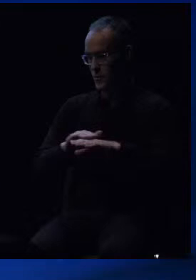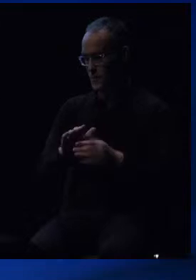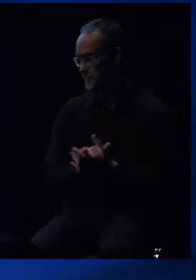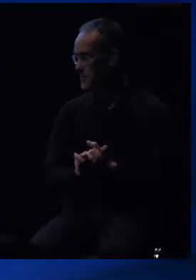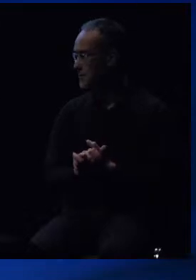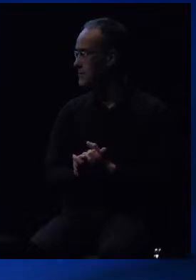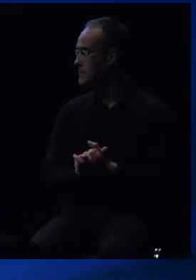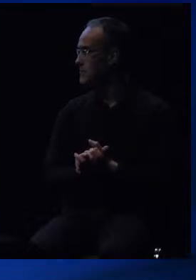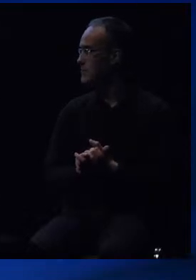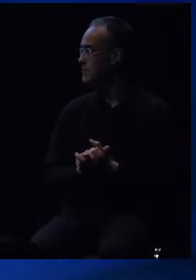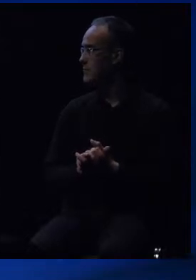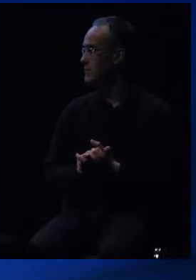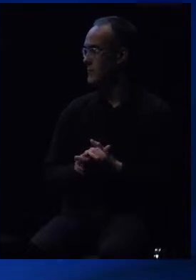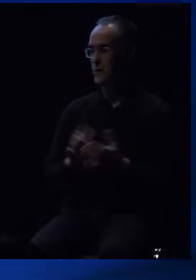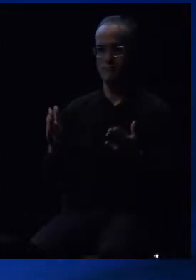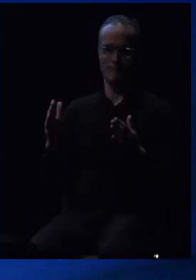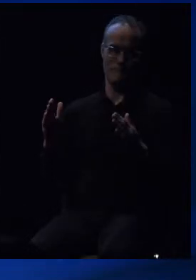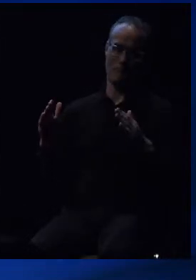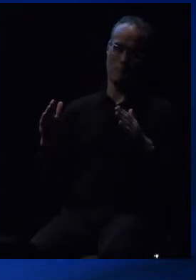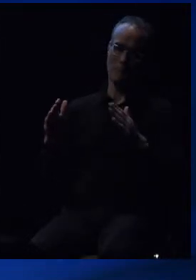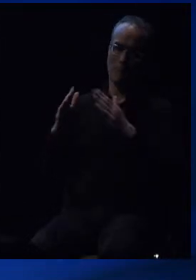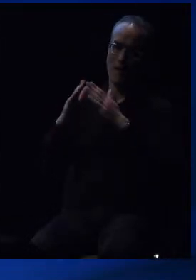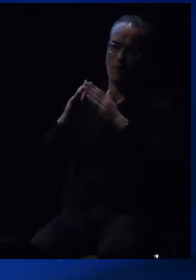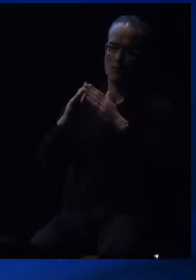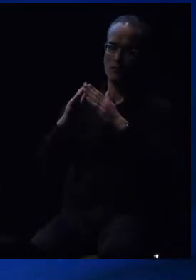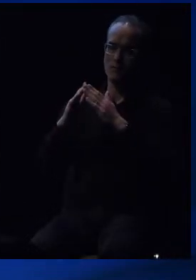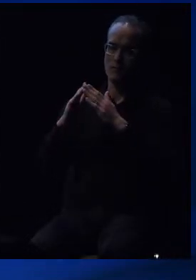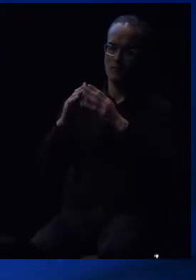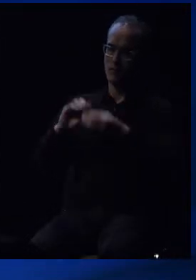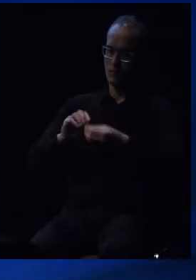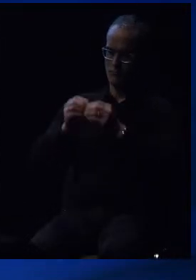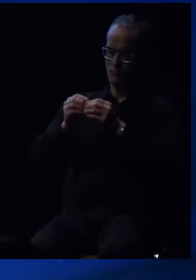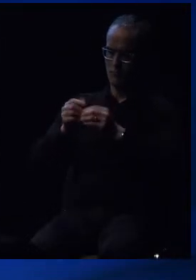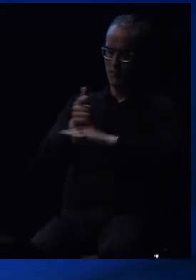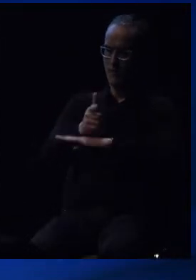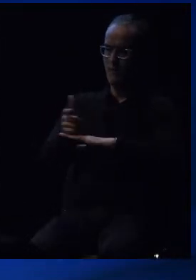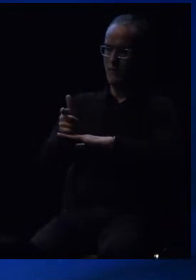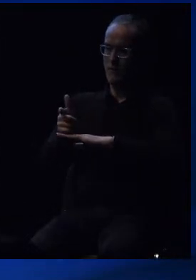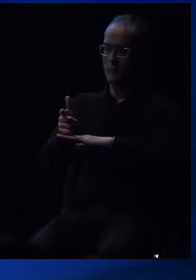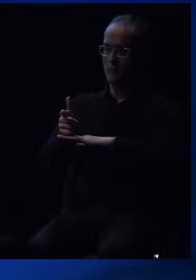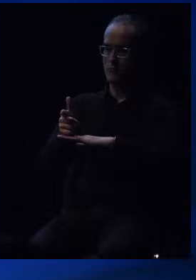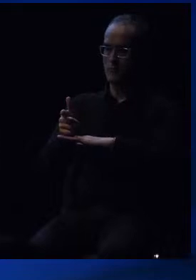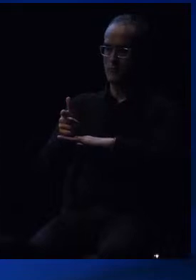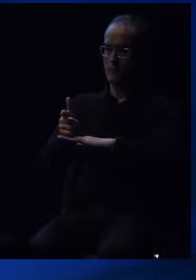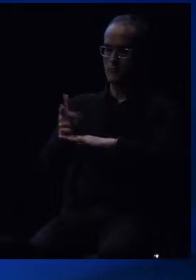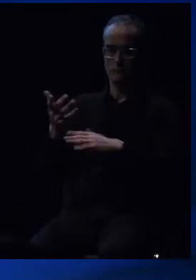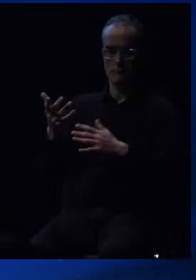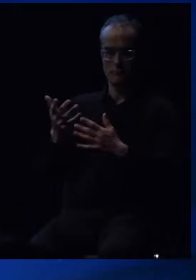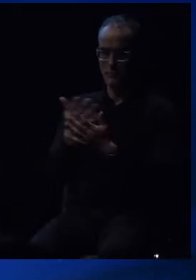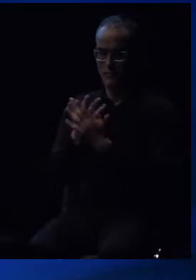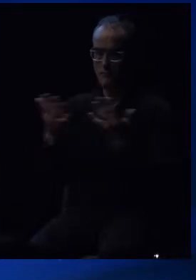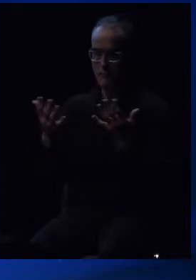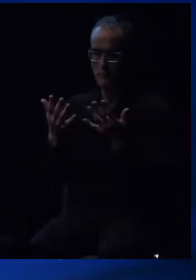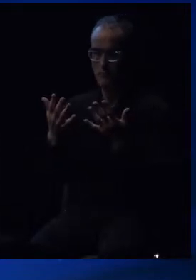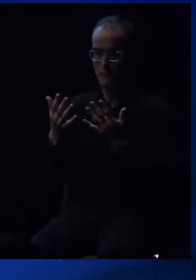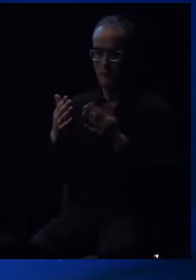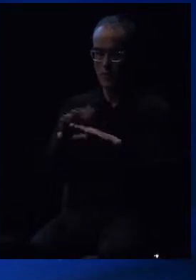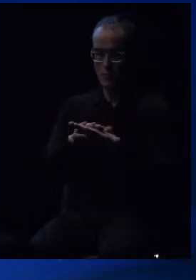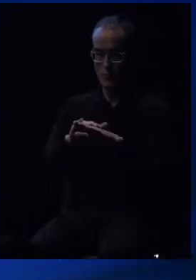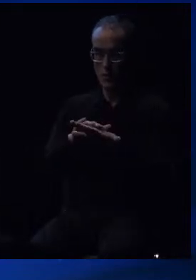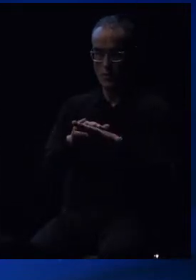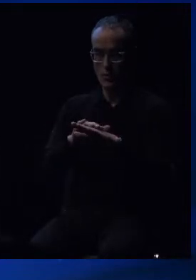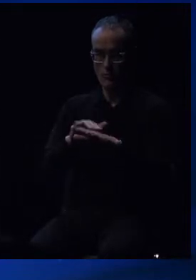Well, when you are in mountains, making a picture, half of your image is blue, if you're lucky with weather. So you have,